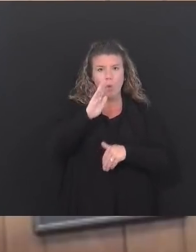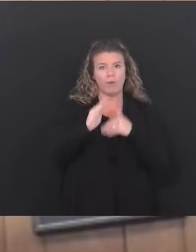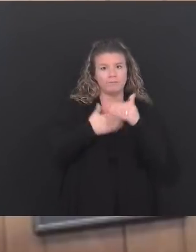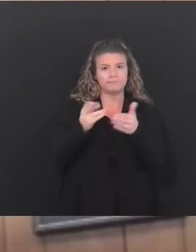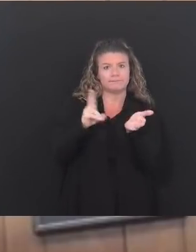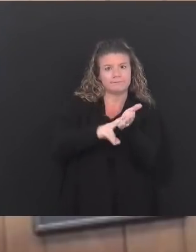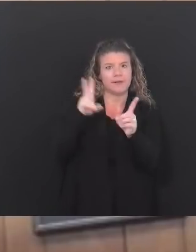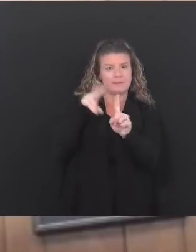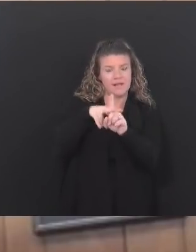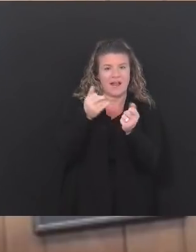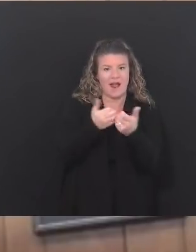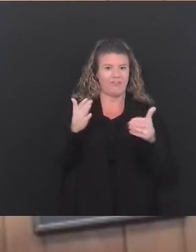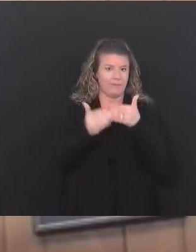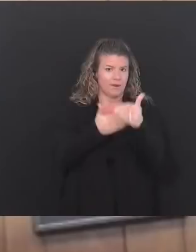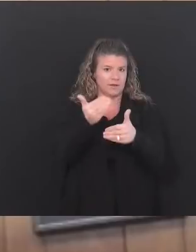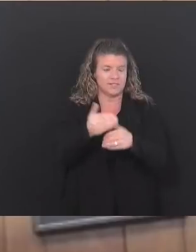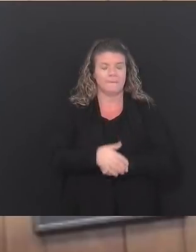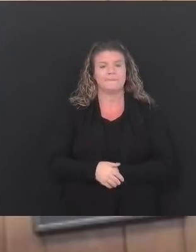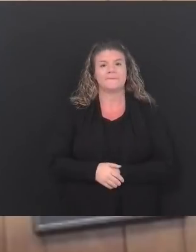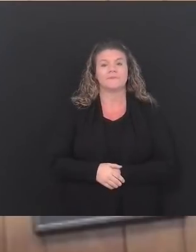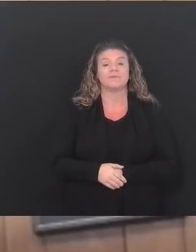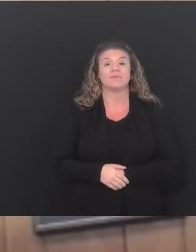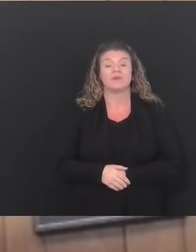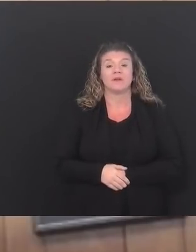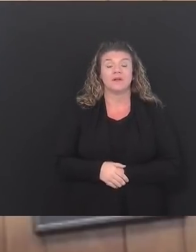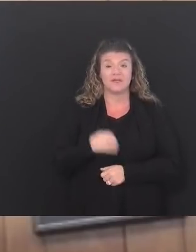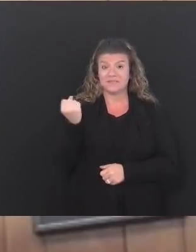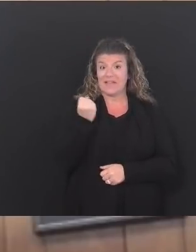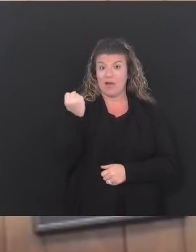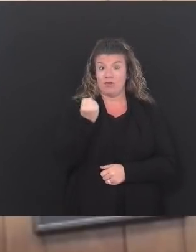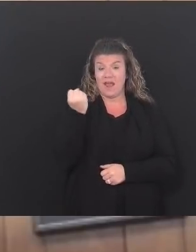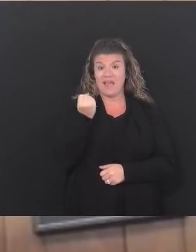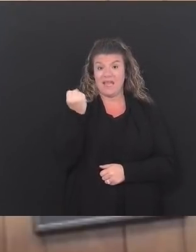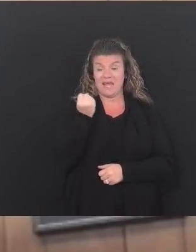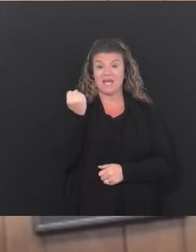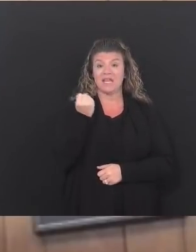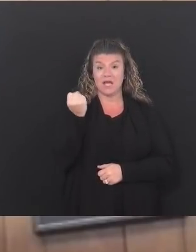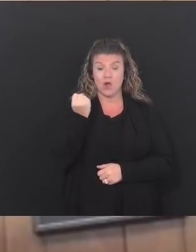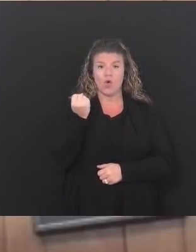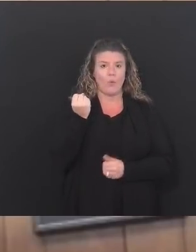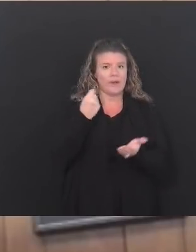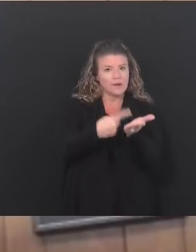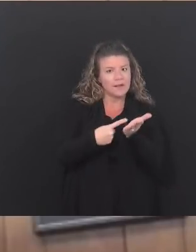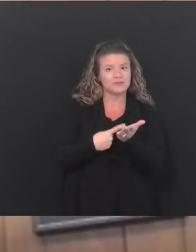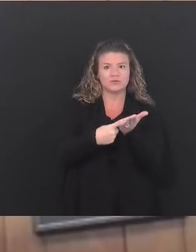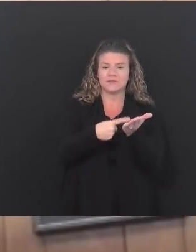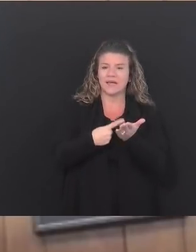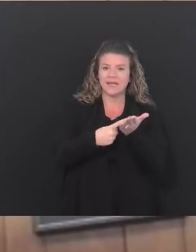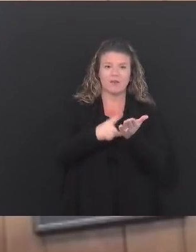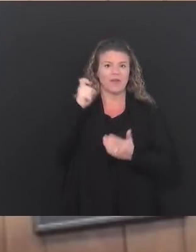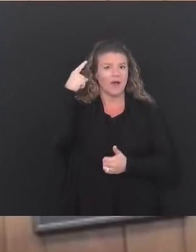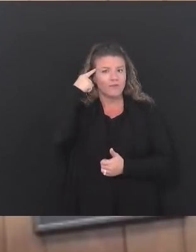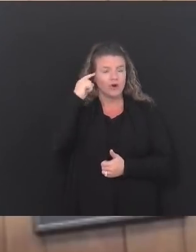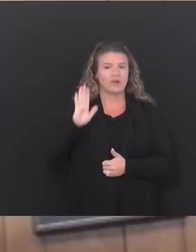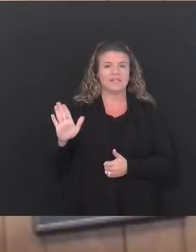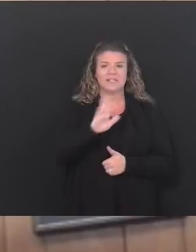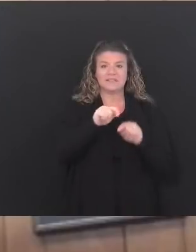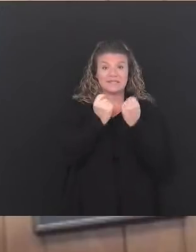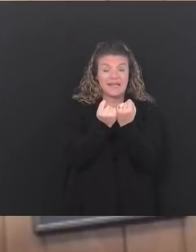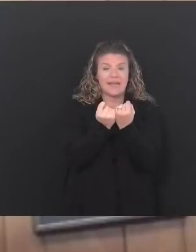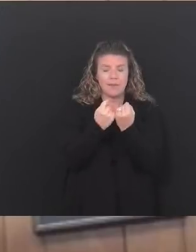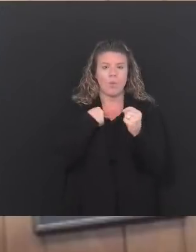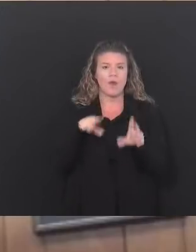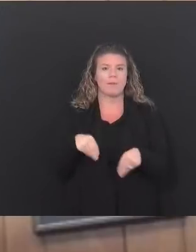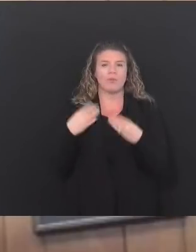the governor pointed out on Saturday, in consultation with his leadership team, we provided